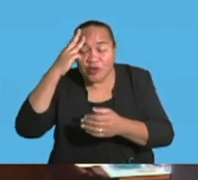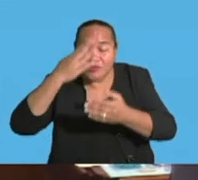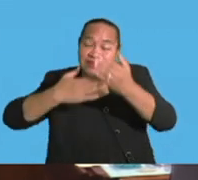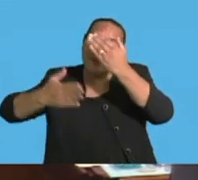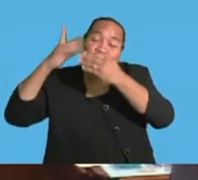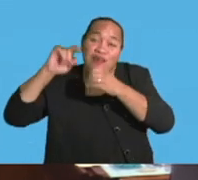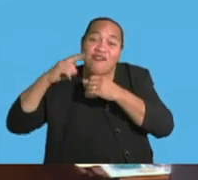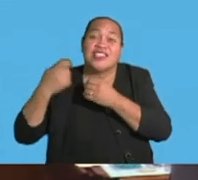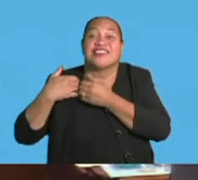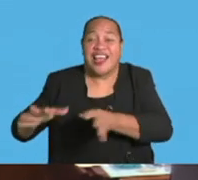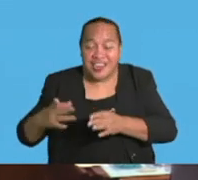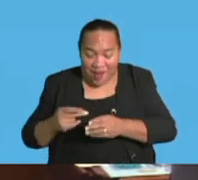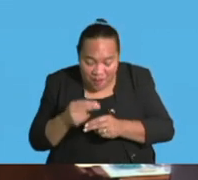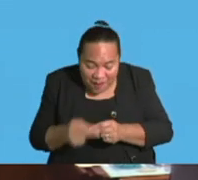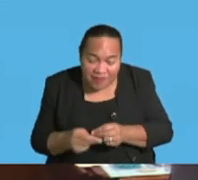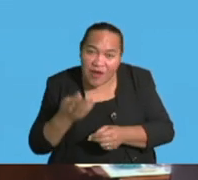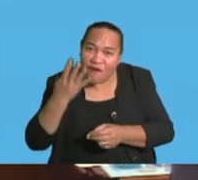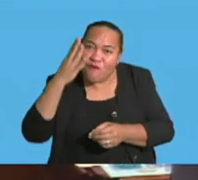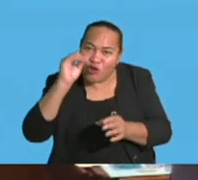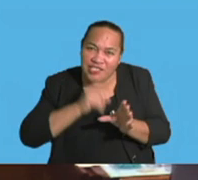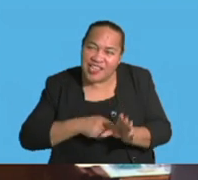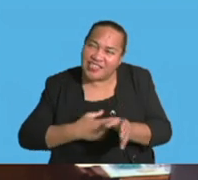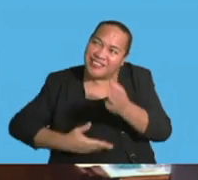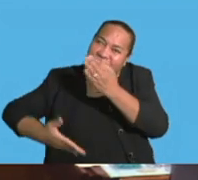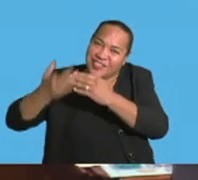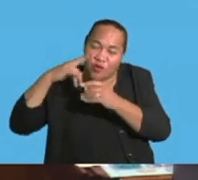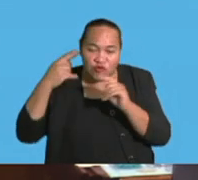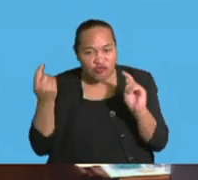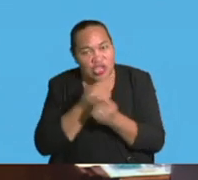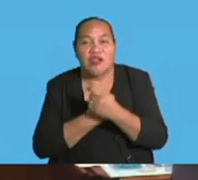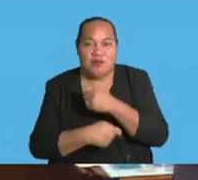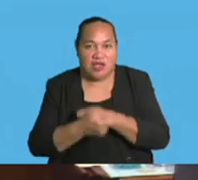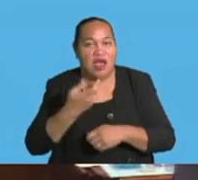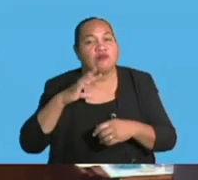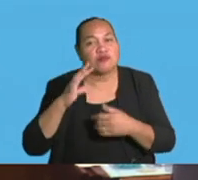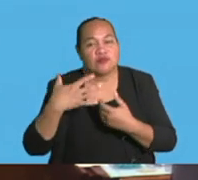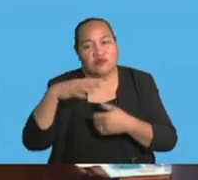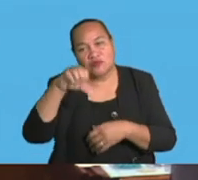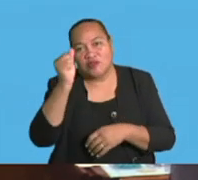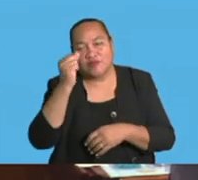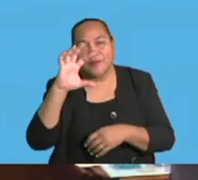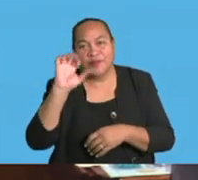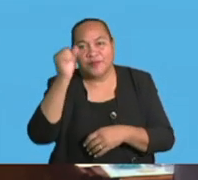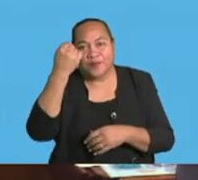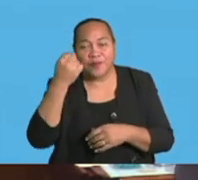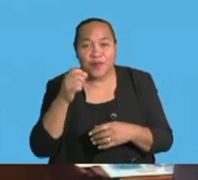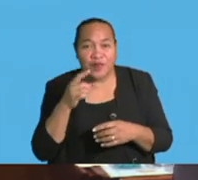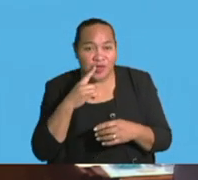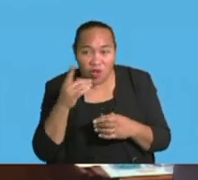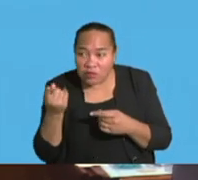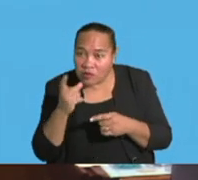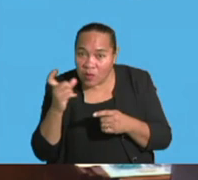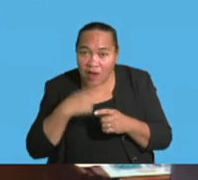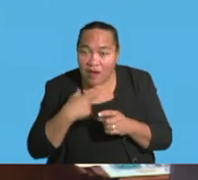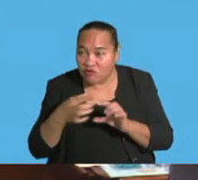they started planting trees over 4 decades ago are transformed into reality. Through close collaboration